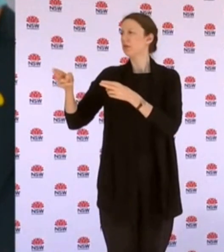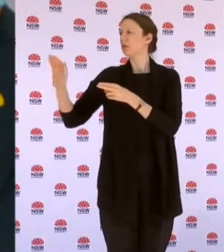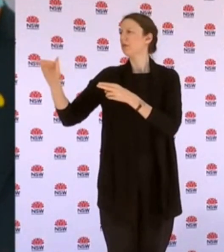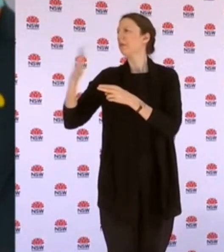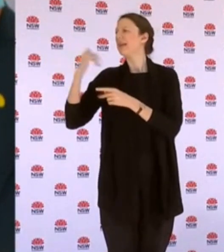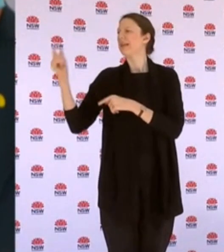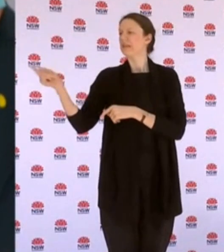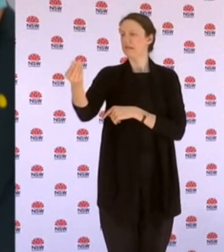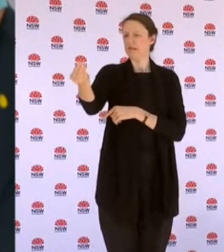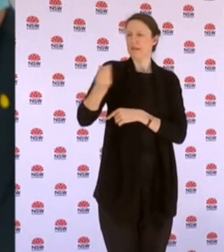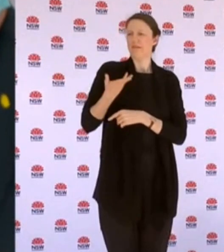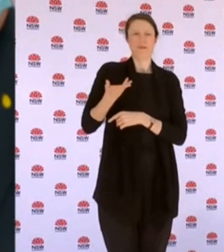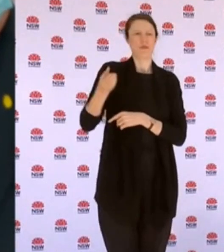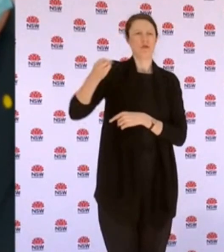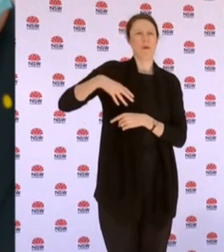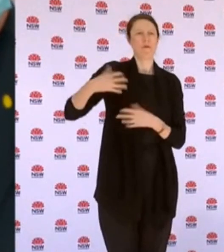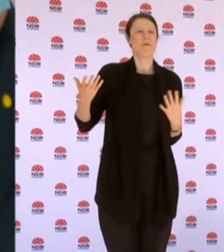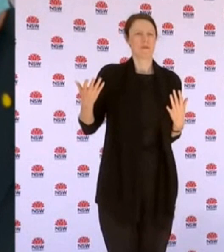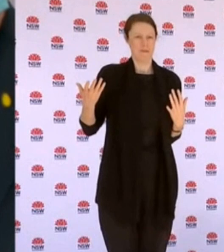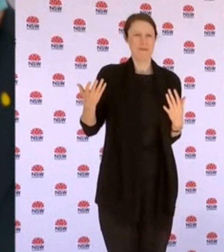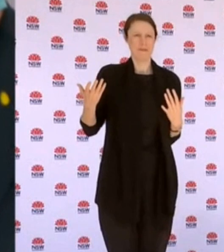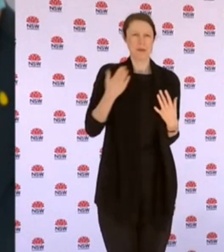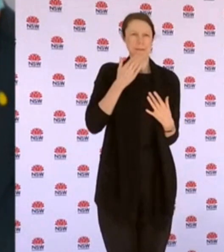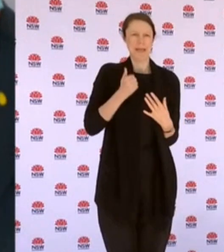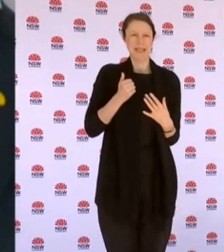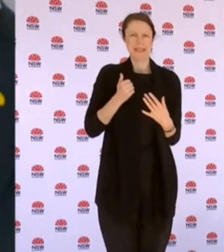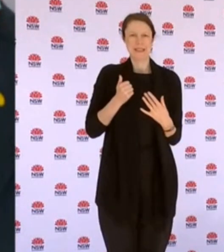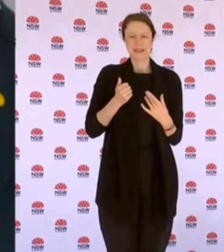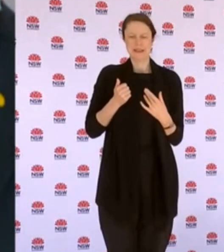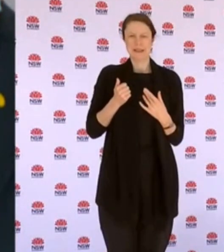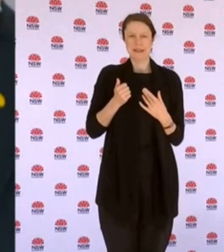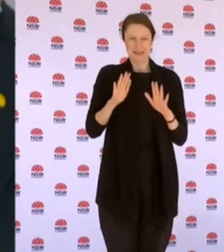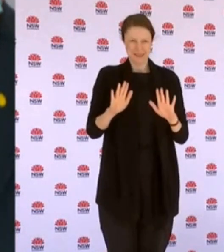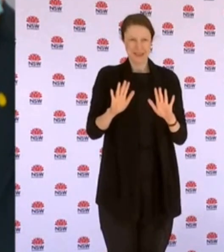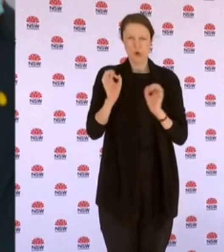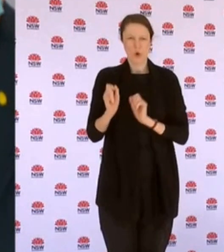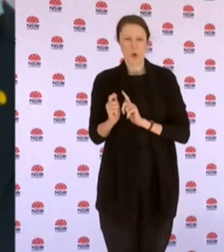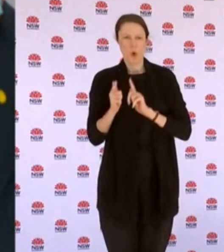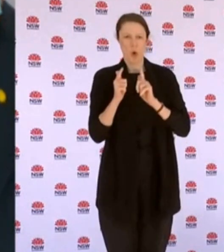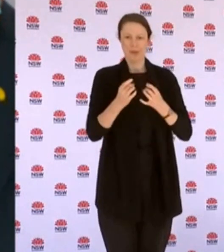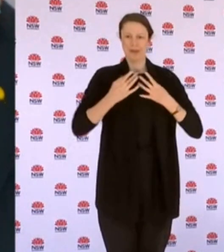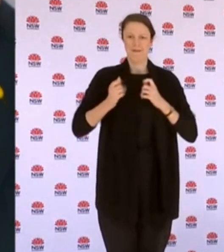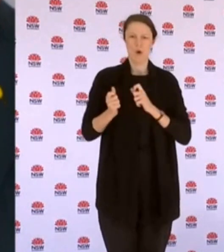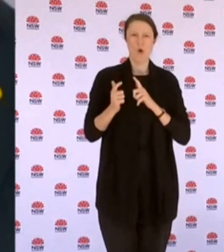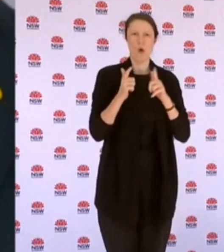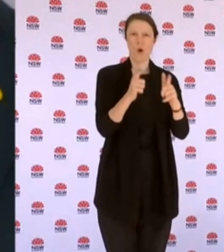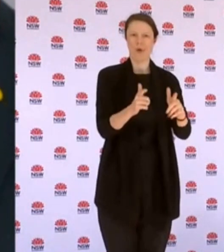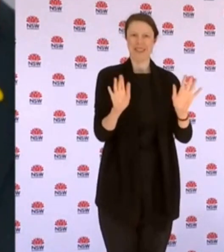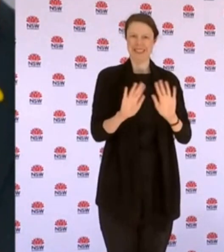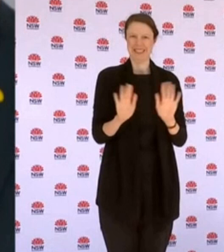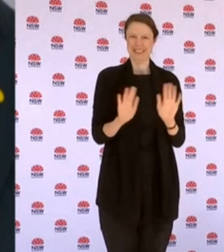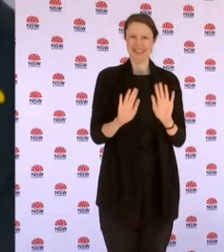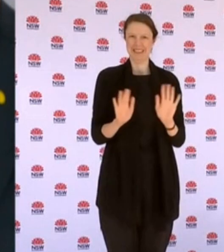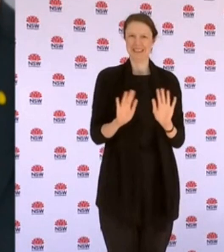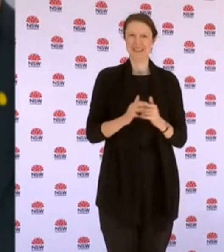put in place. Get tested and don't go to those facilities. So we do not want anyone with symptoms going to ask advice